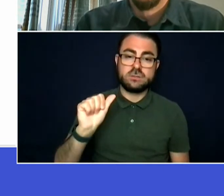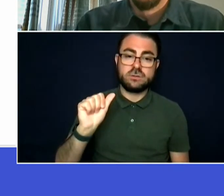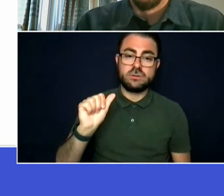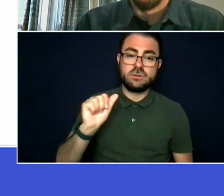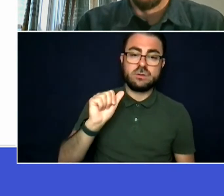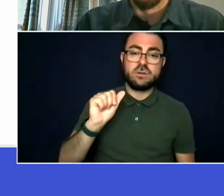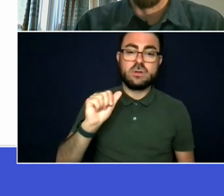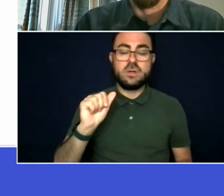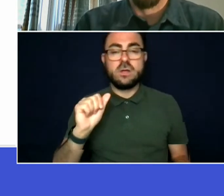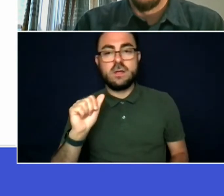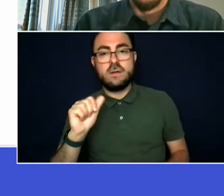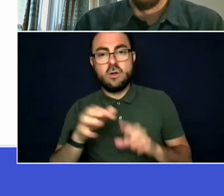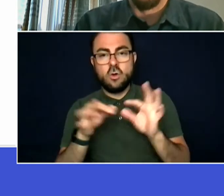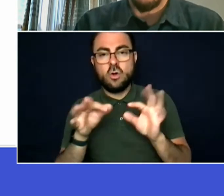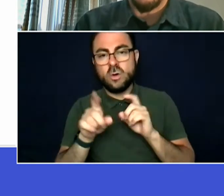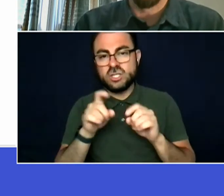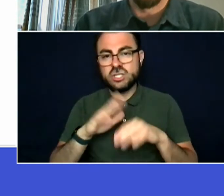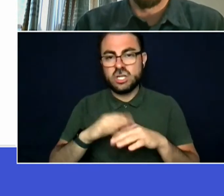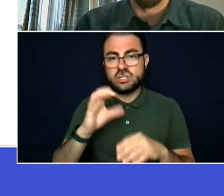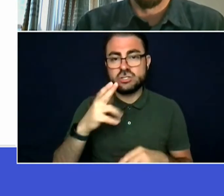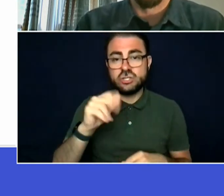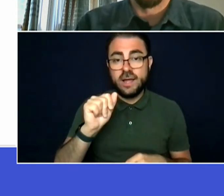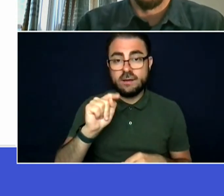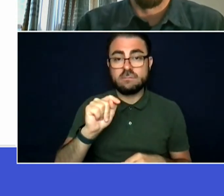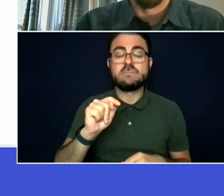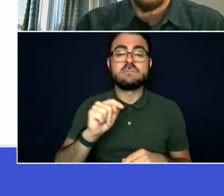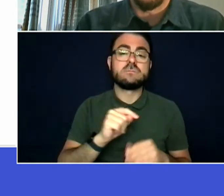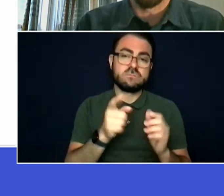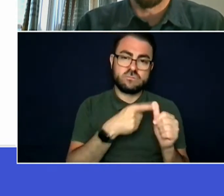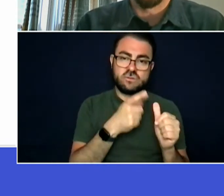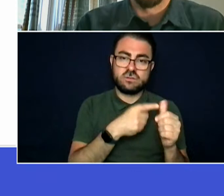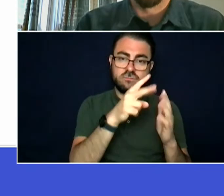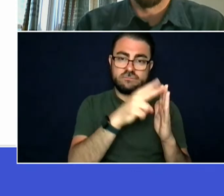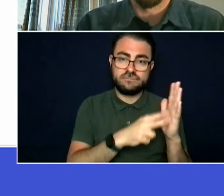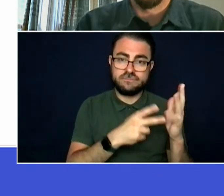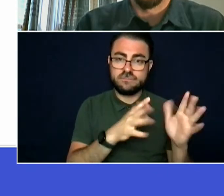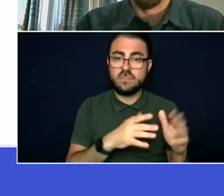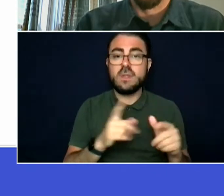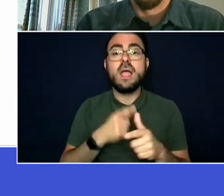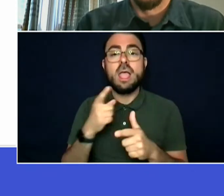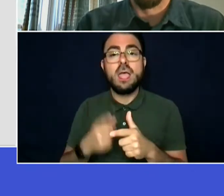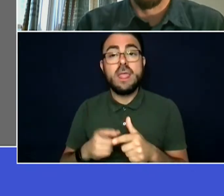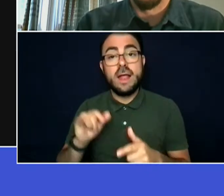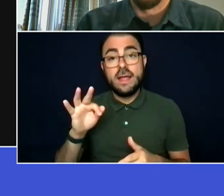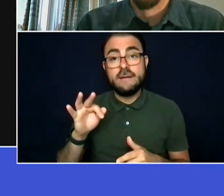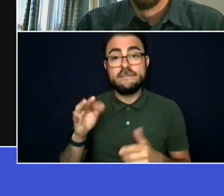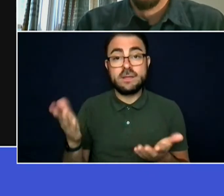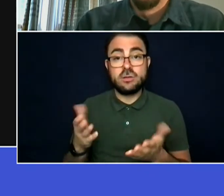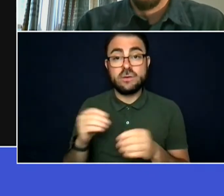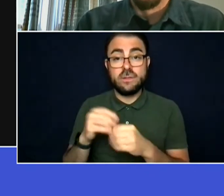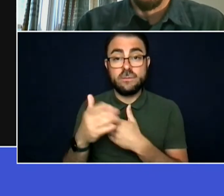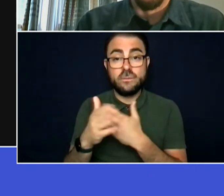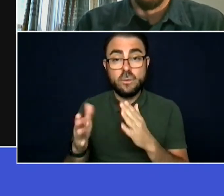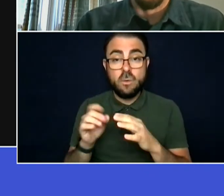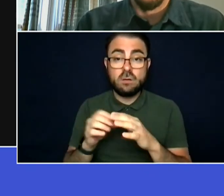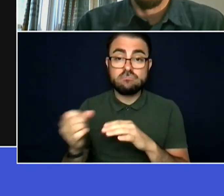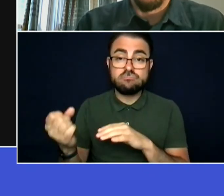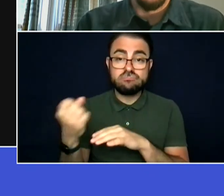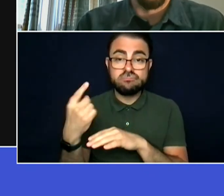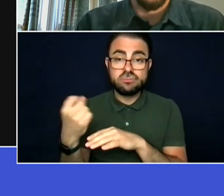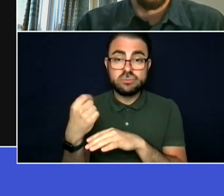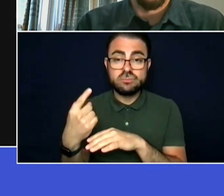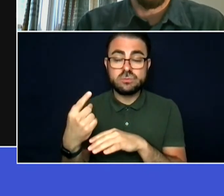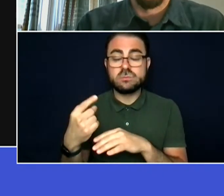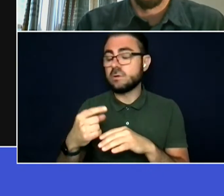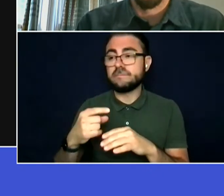questions, feel free to raise your hand, and then we'll develop a stack and call on you as well. So, Sam, do